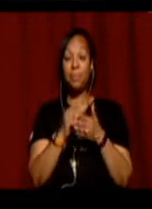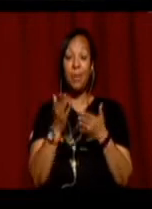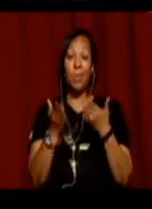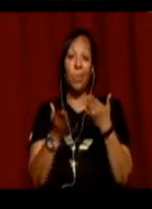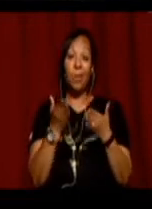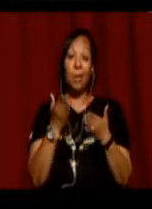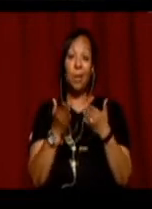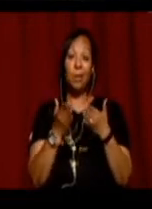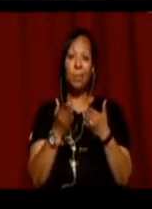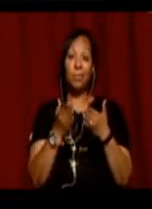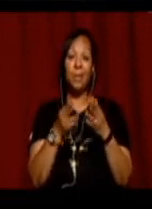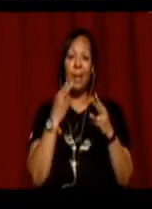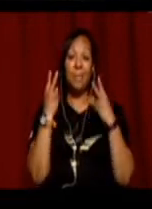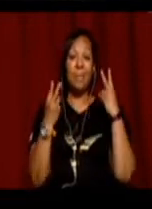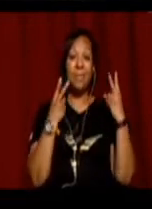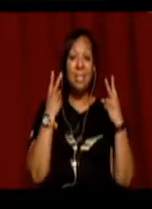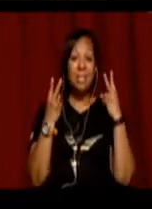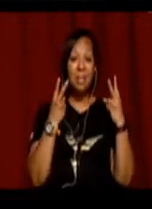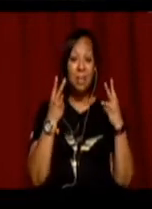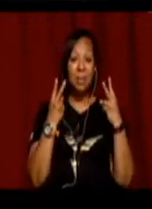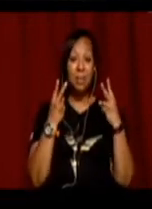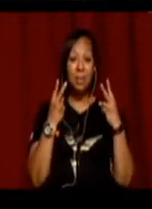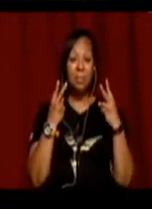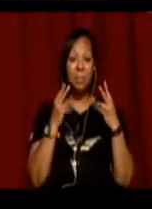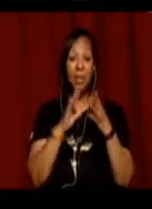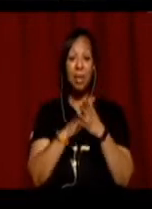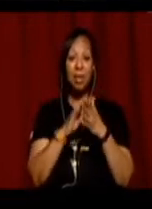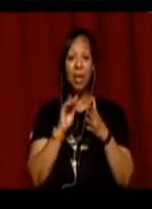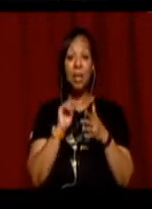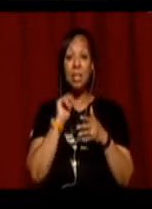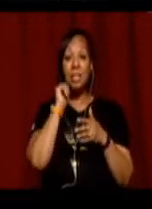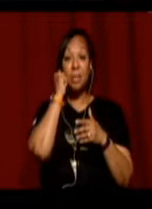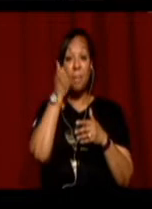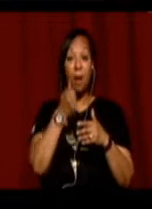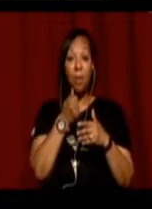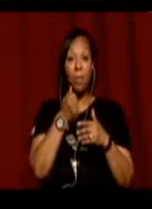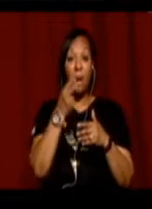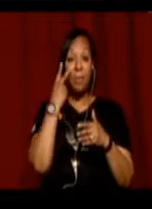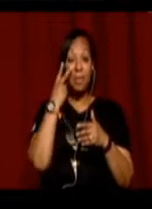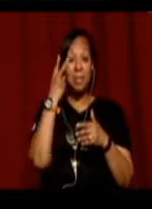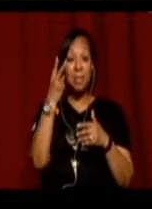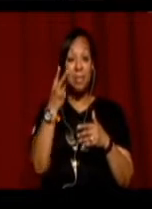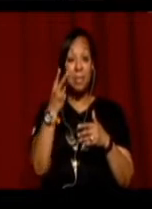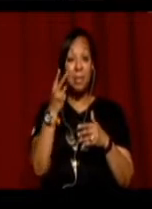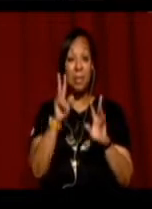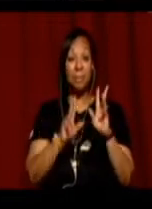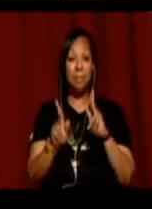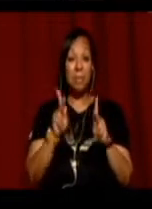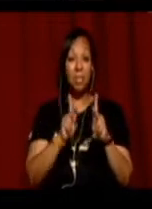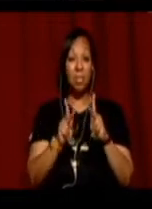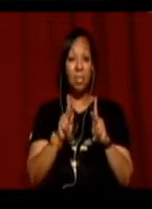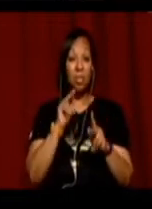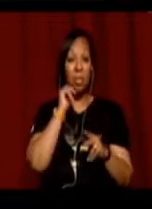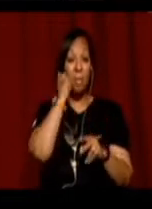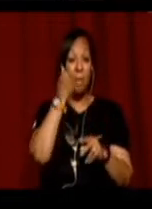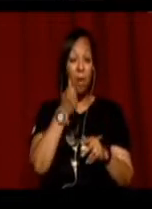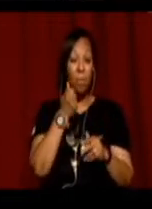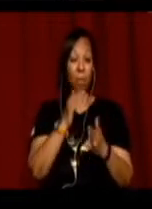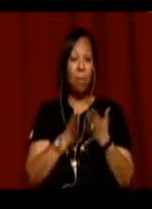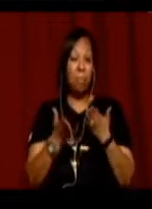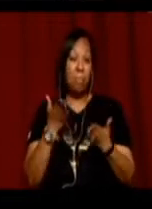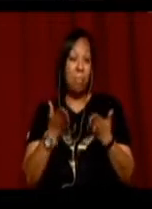doing televisits with my patients, a week from tomorrow, I'm going to start seeing patients again in person. So I should